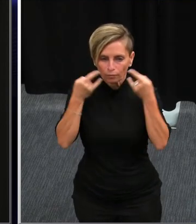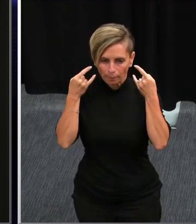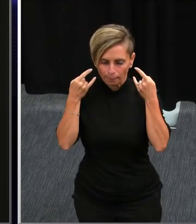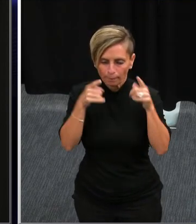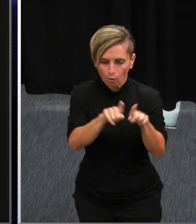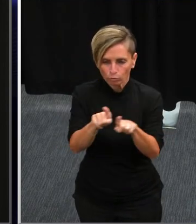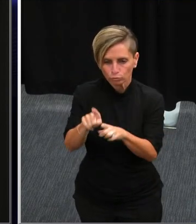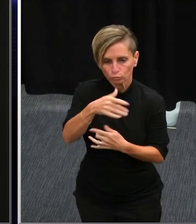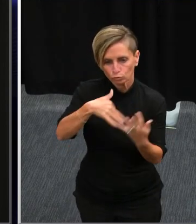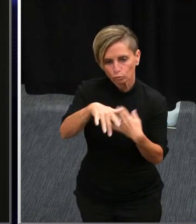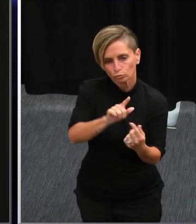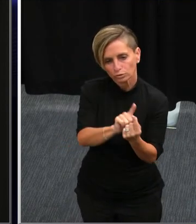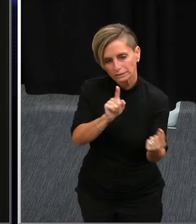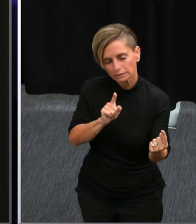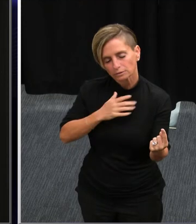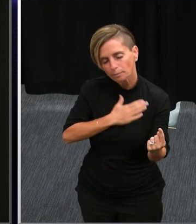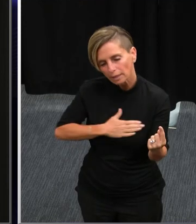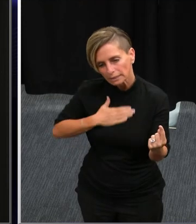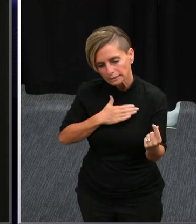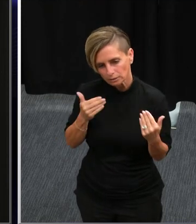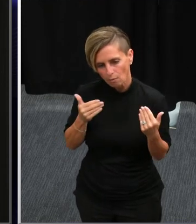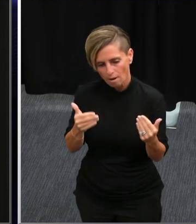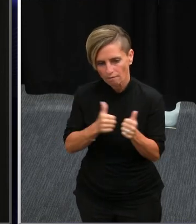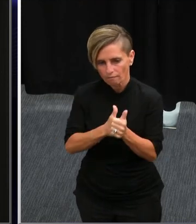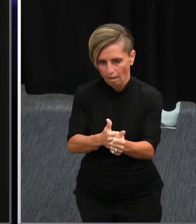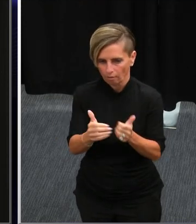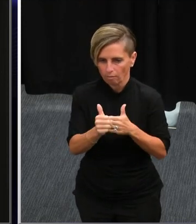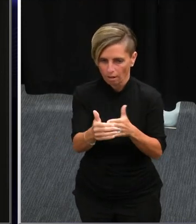So please, please do that.